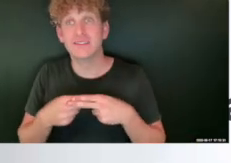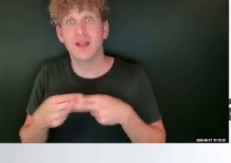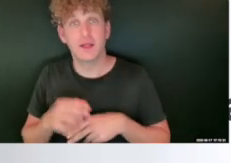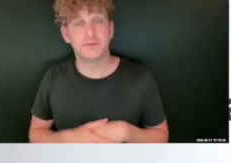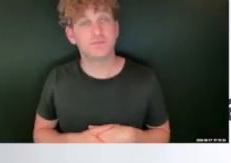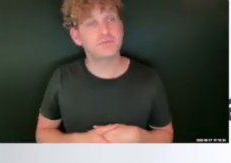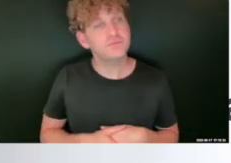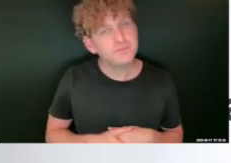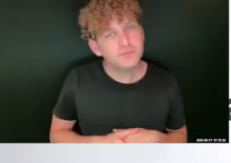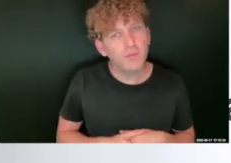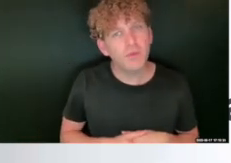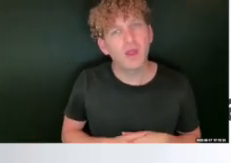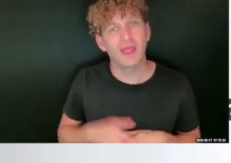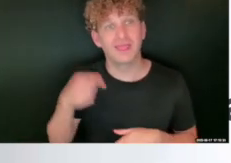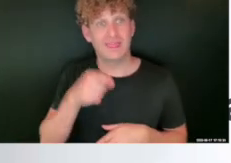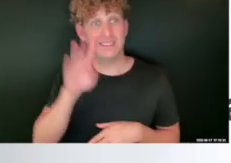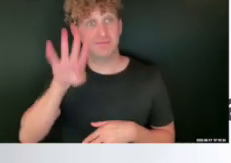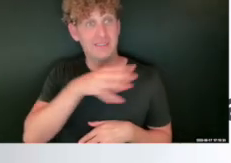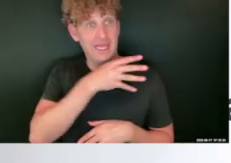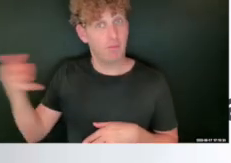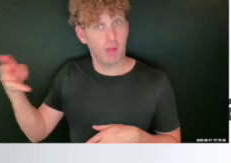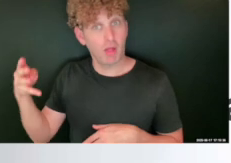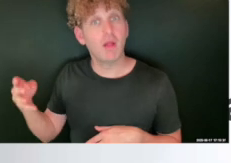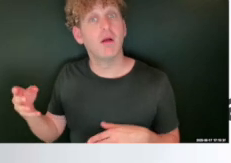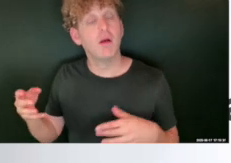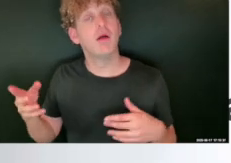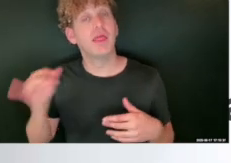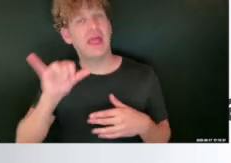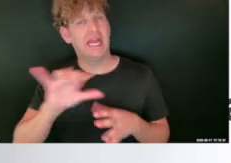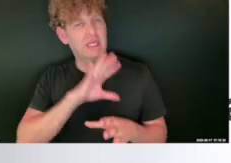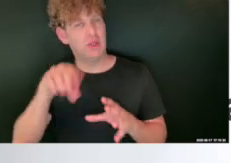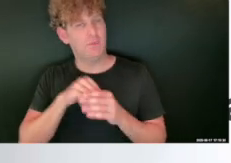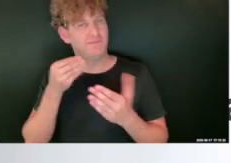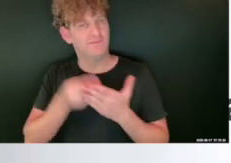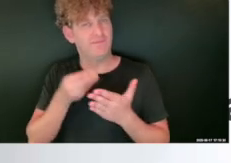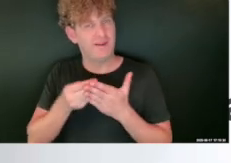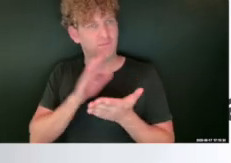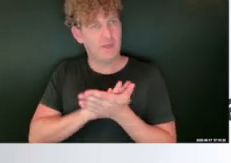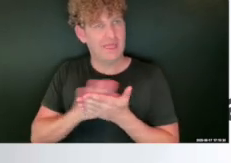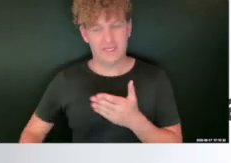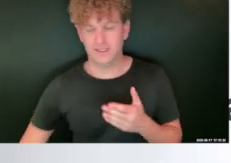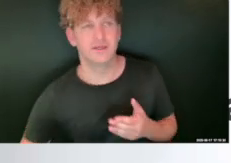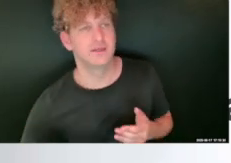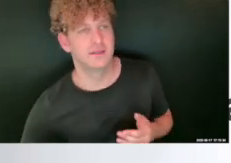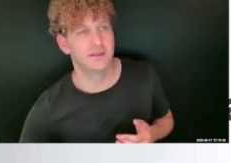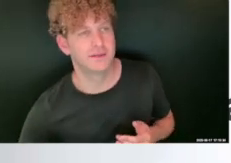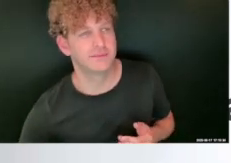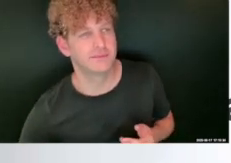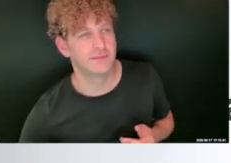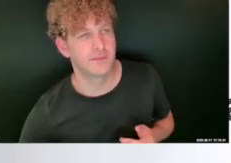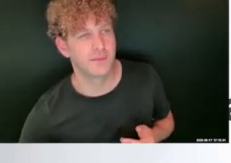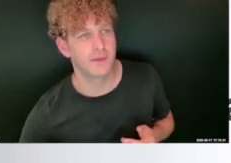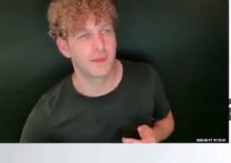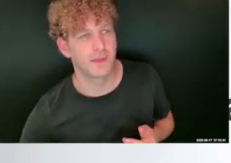even though the state budget for general fund dollars has been passed, the legislature and the governor's